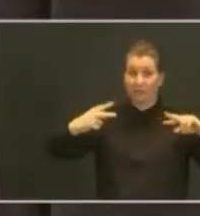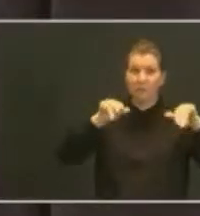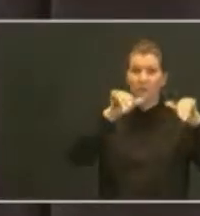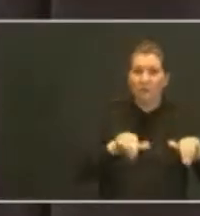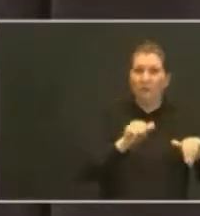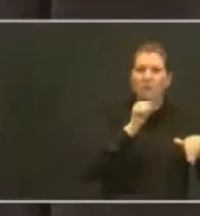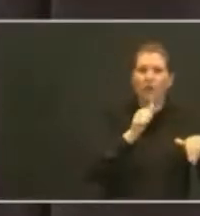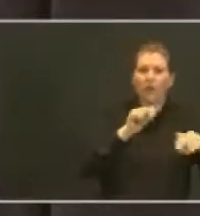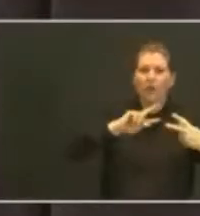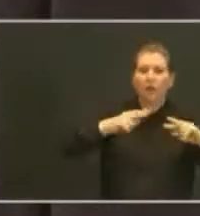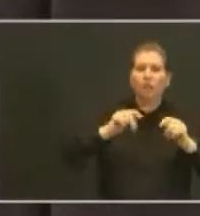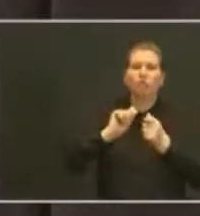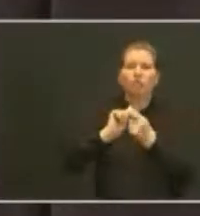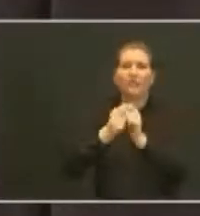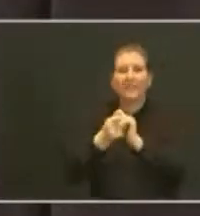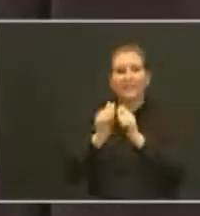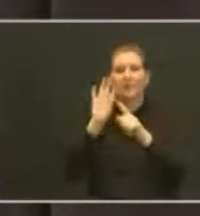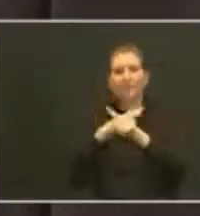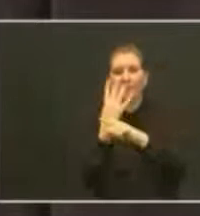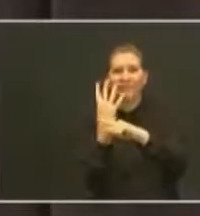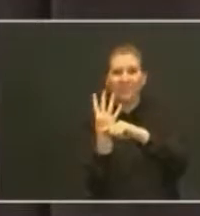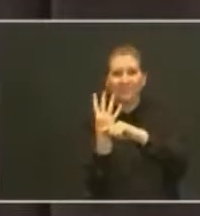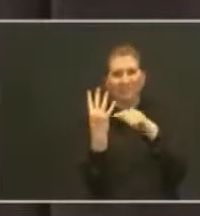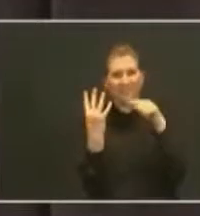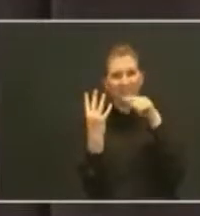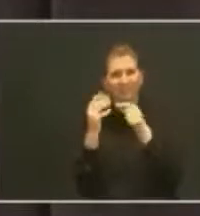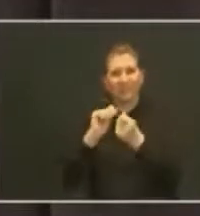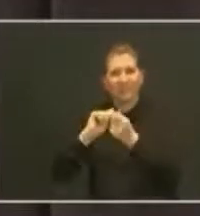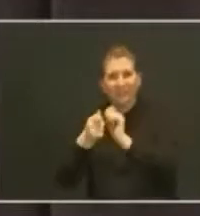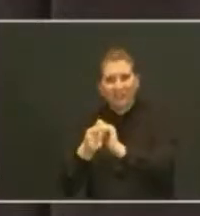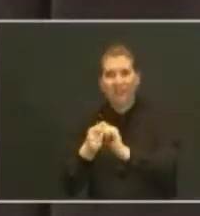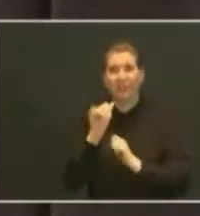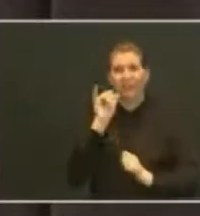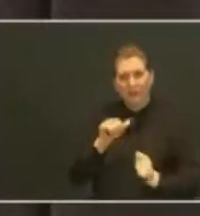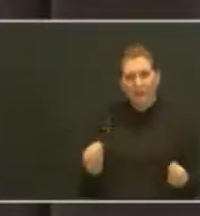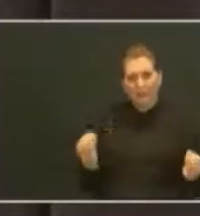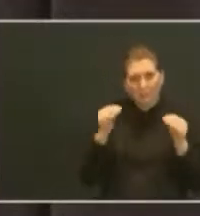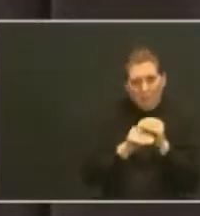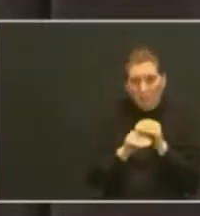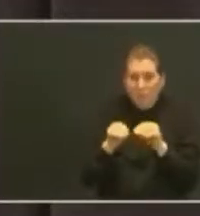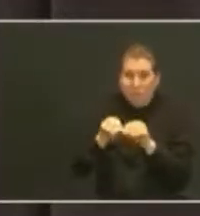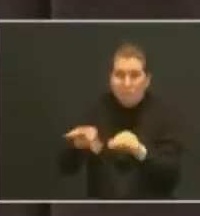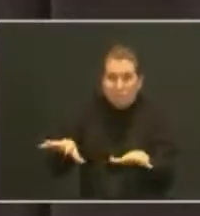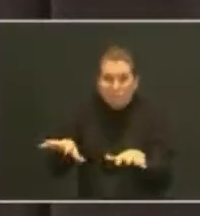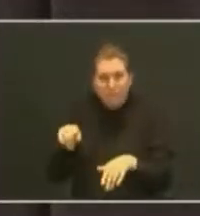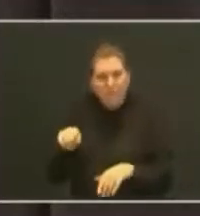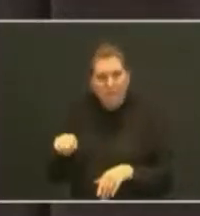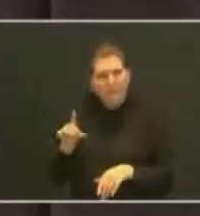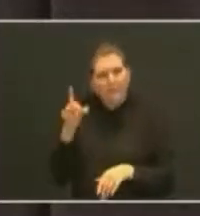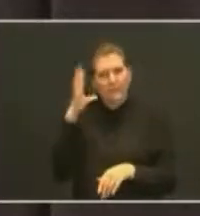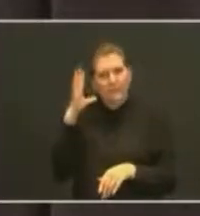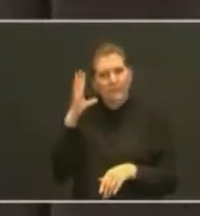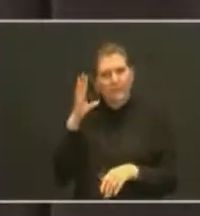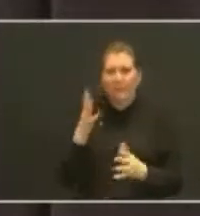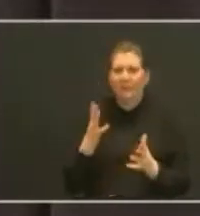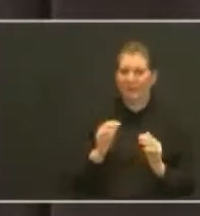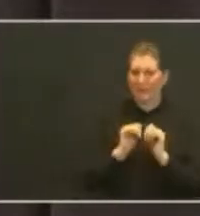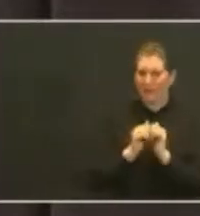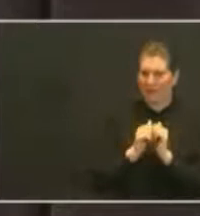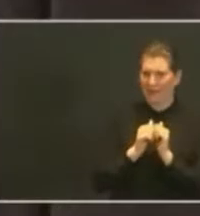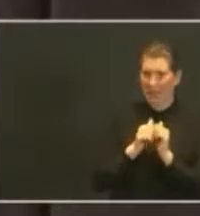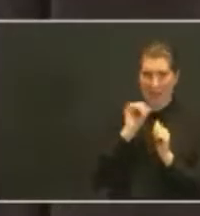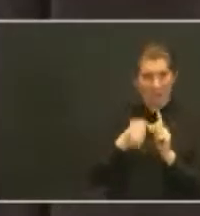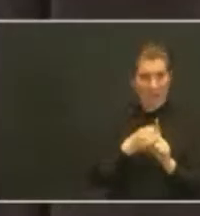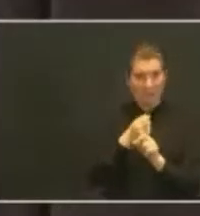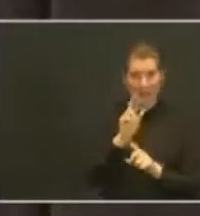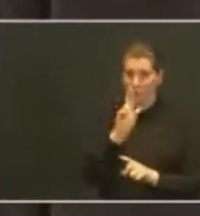how this significantly more contagious variant will impact Rhode Island. We recognize